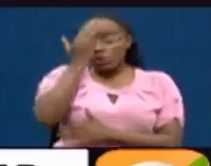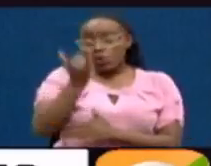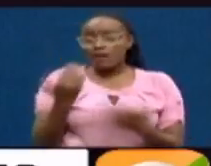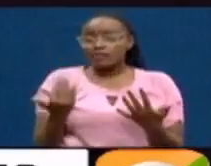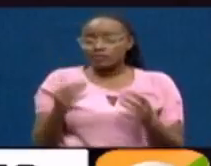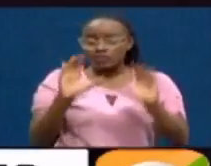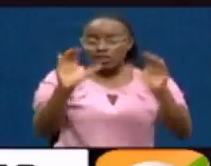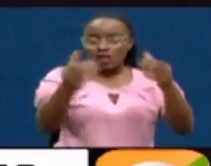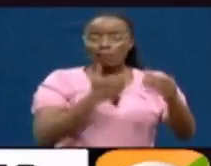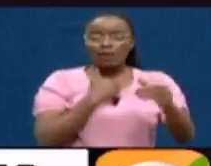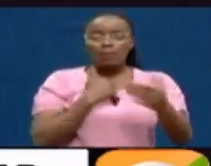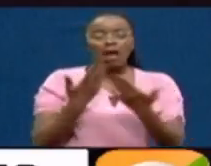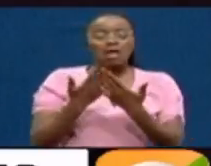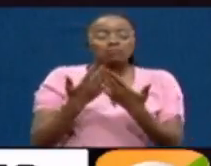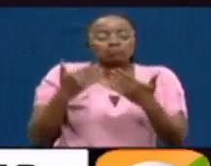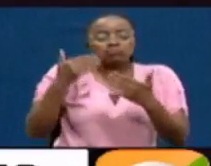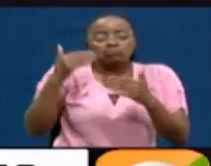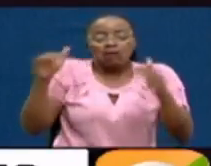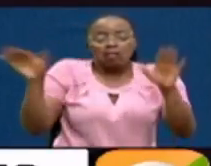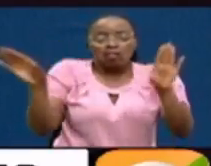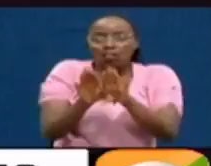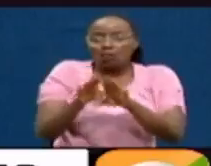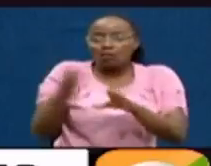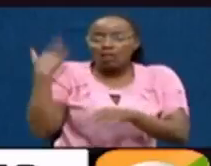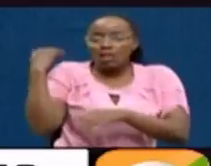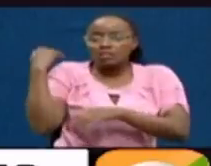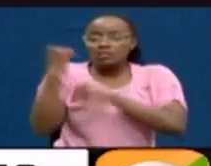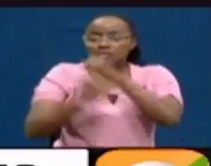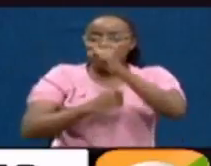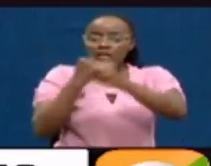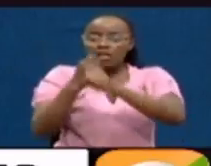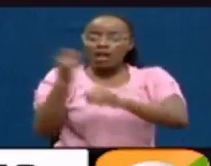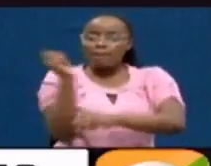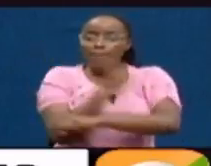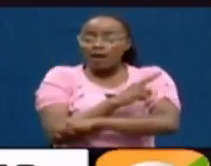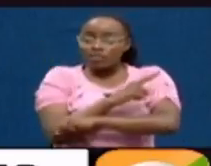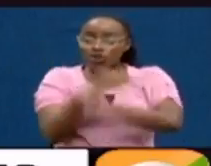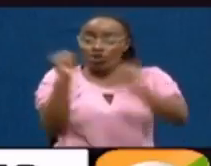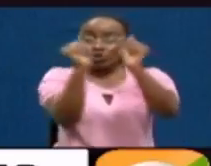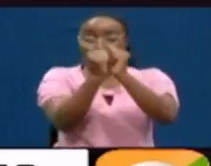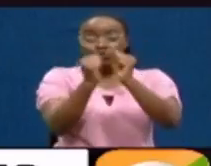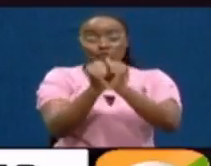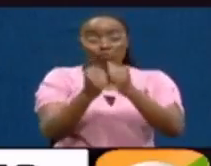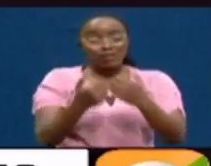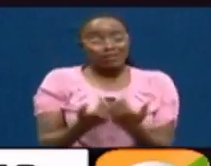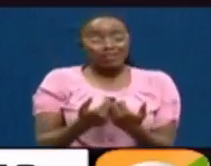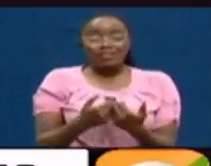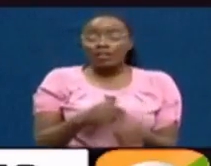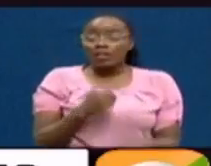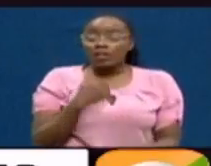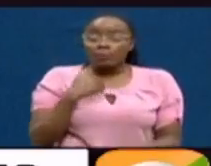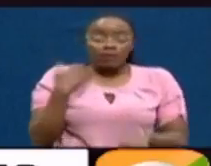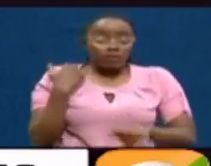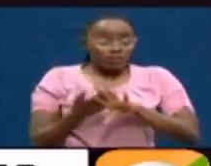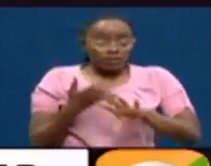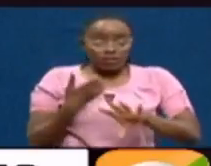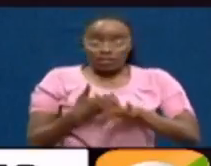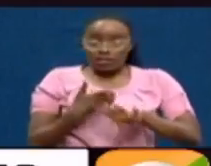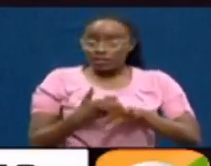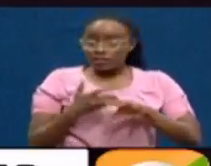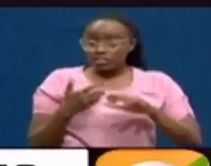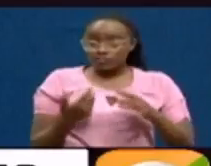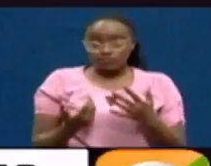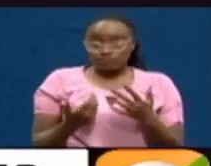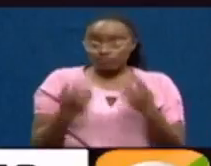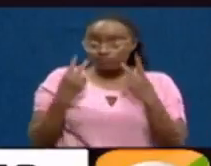my company did shut down last year in October. And it's been tough. And as we've been